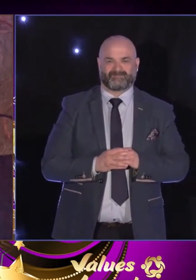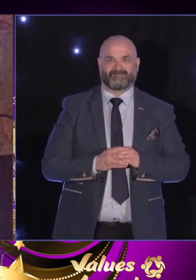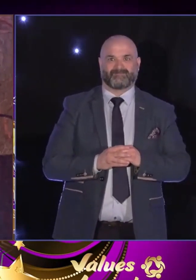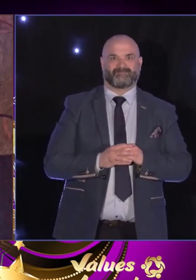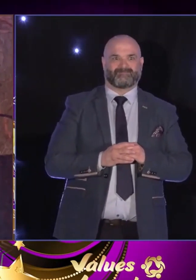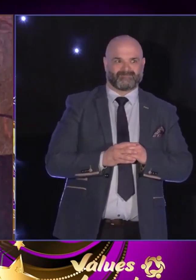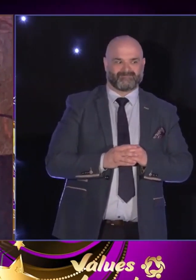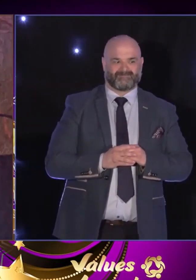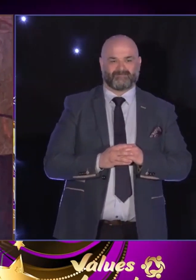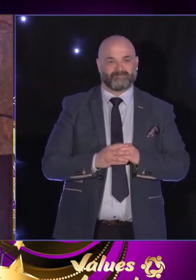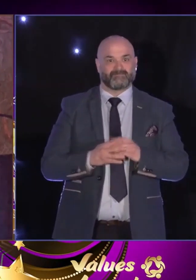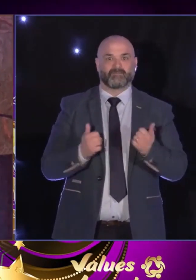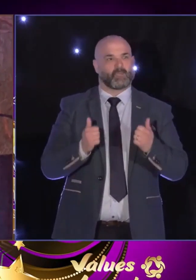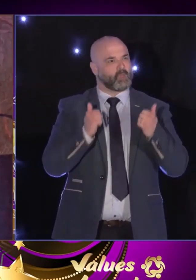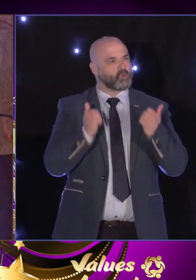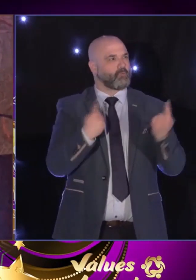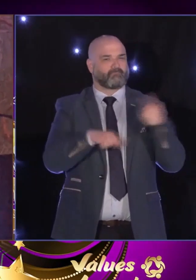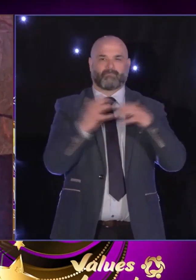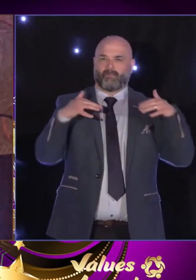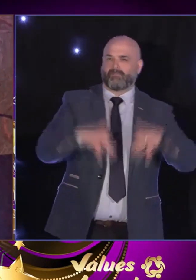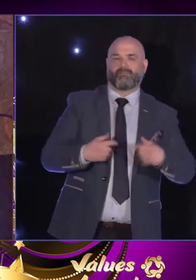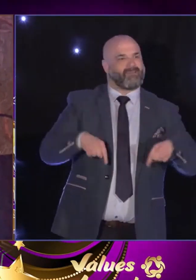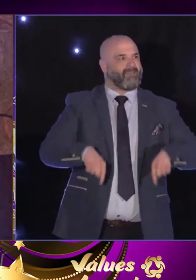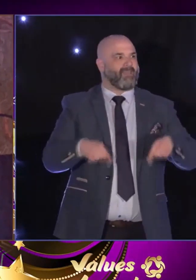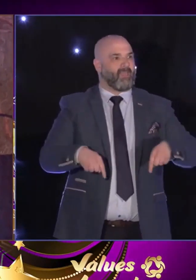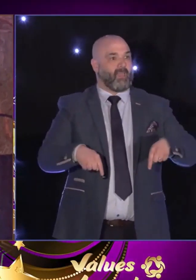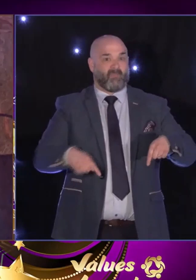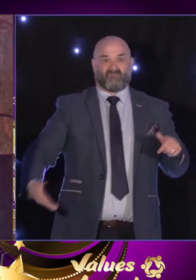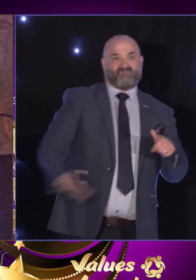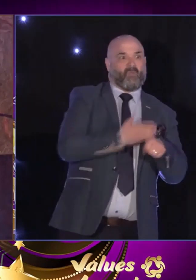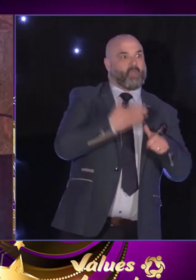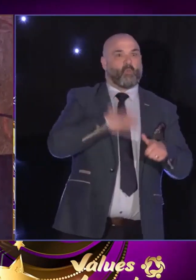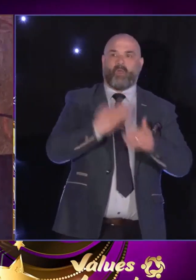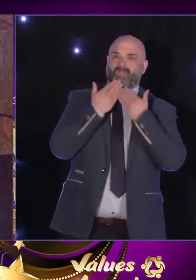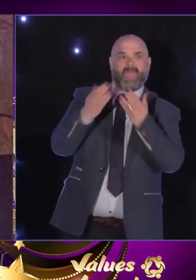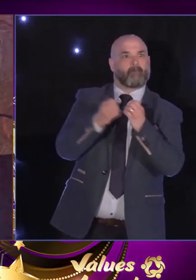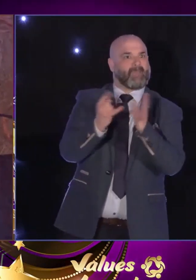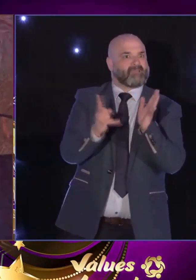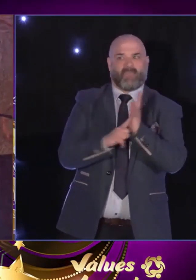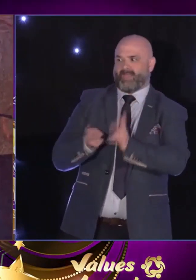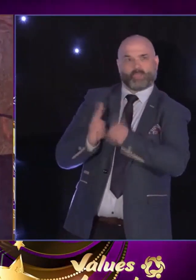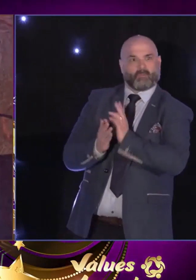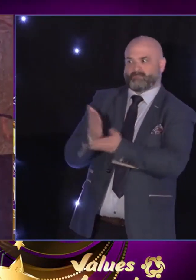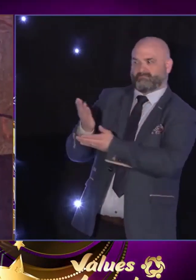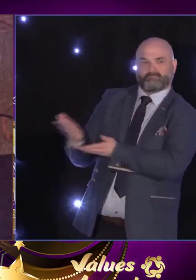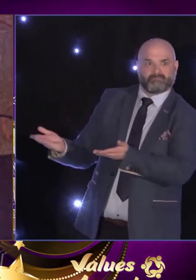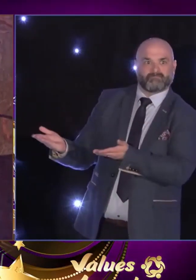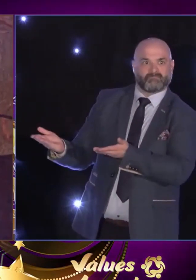2023. Yes, it's really good to be here. I'd firstly like to thank our BSL interpreters, which